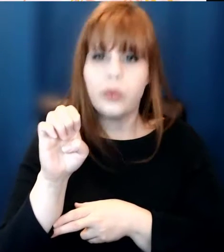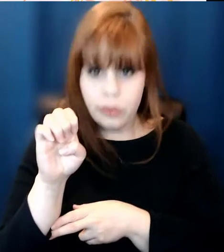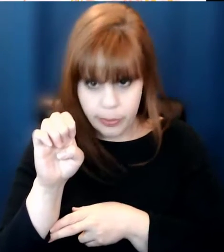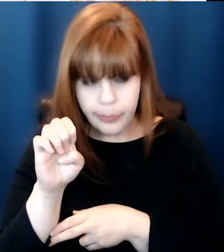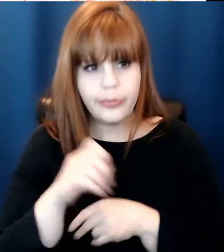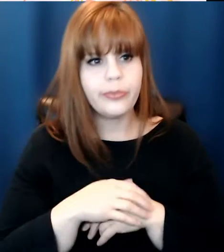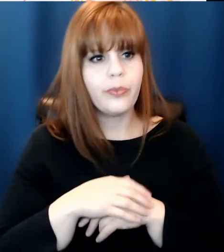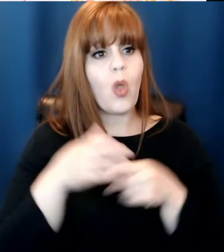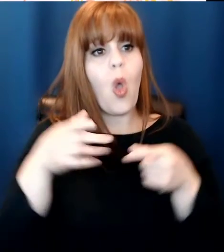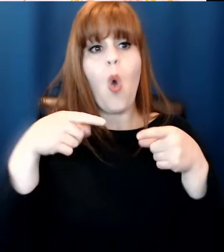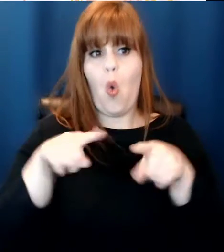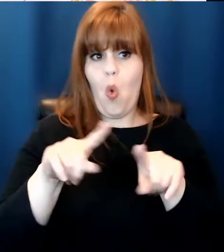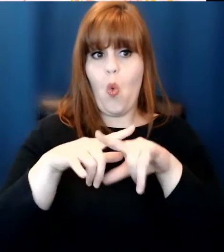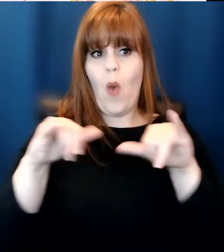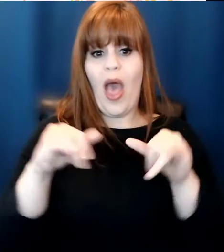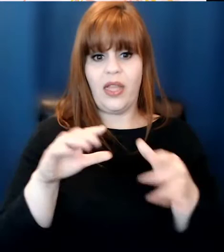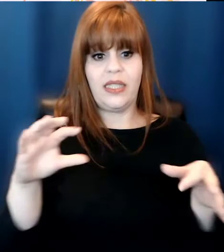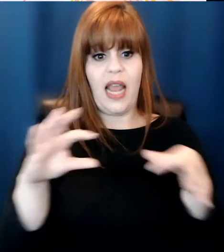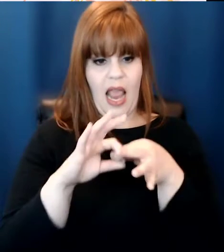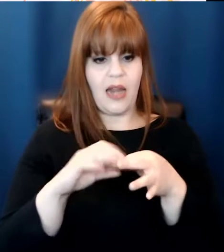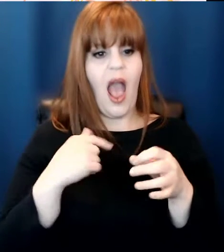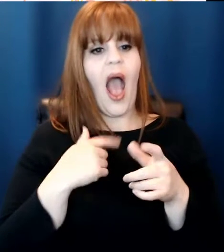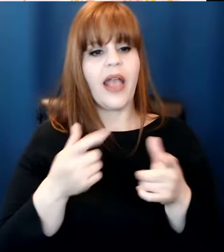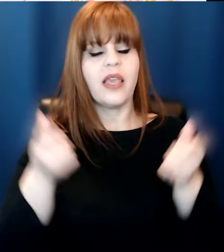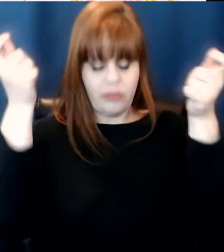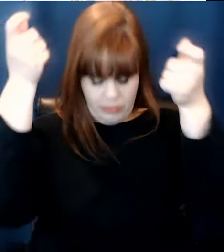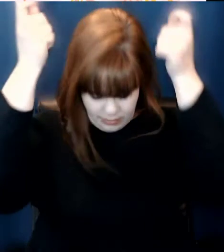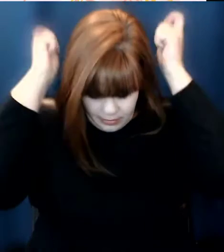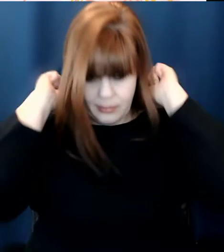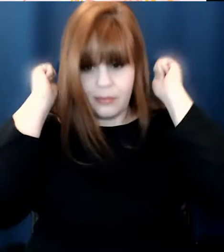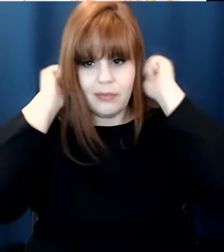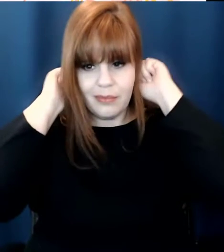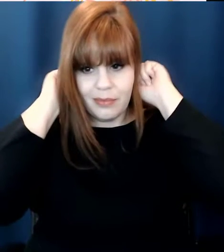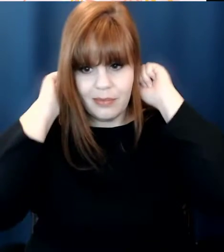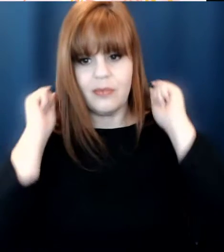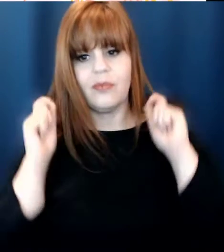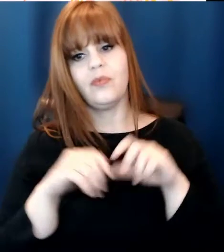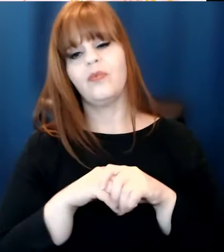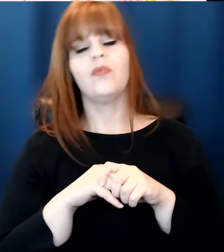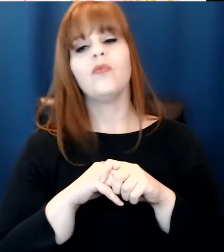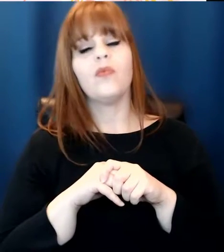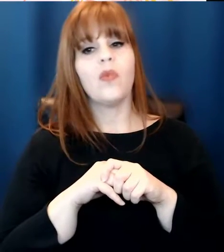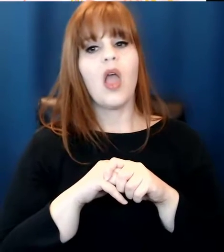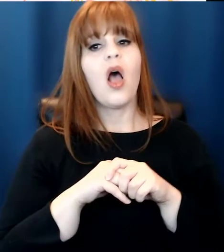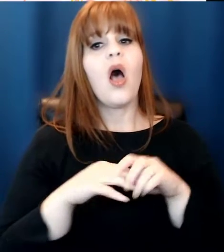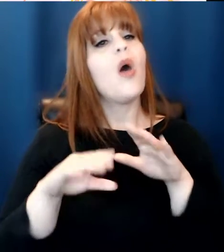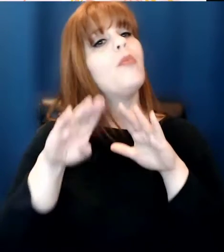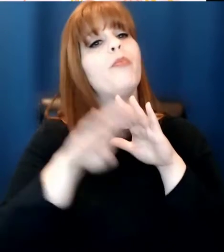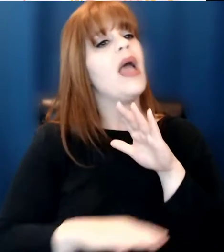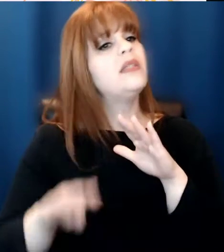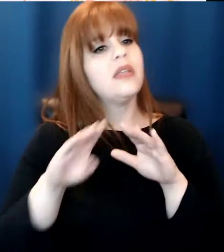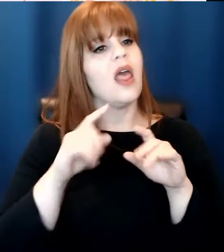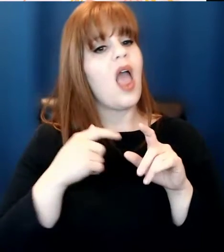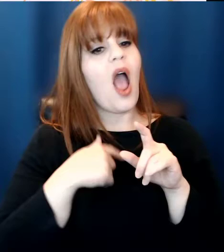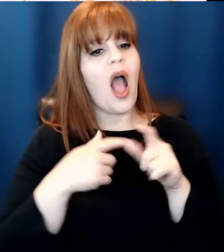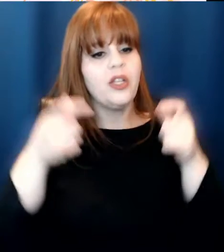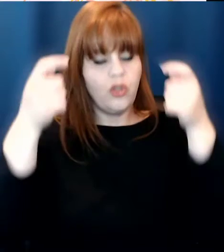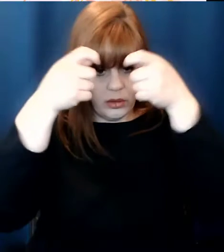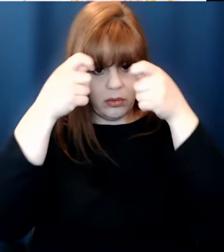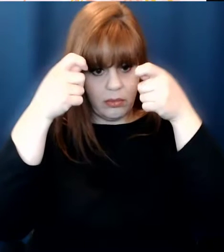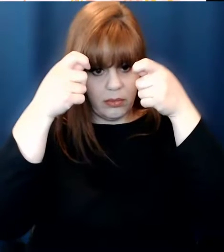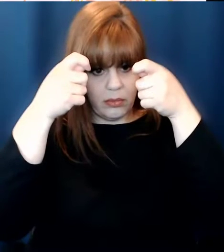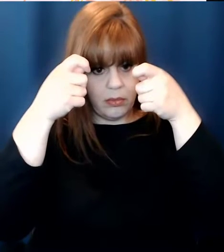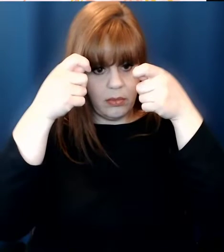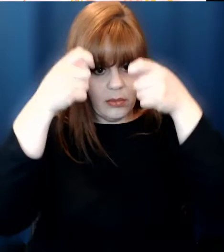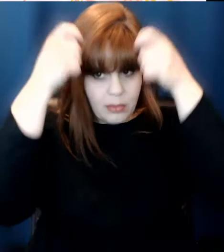And while that's connecting, I can actually put it on my head. So basically, I just strap it around